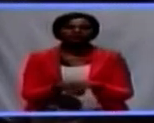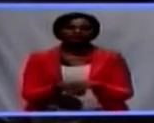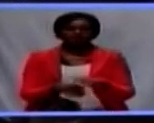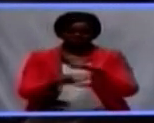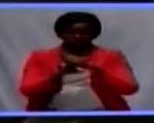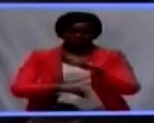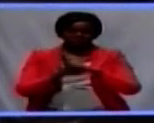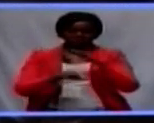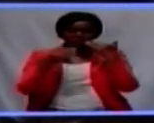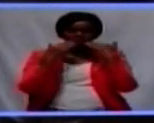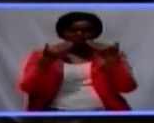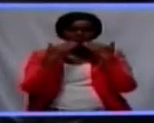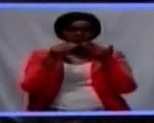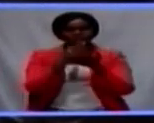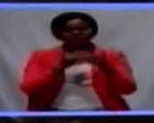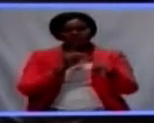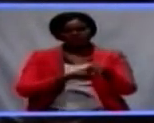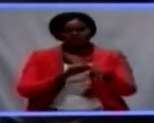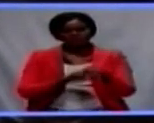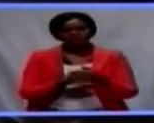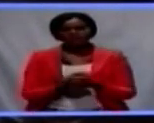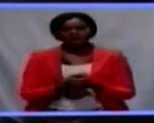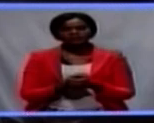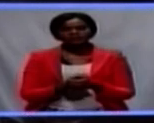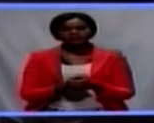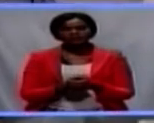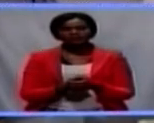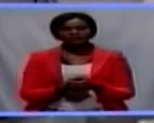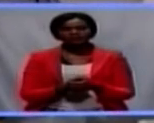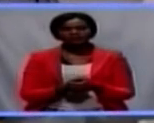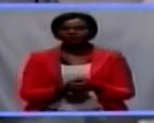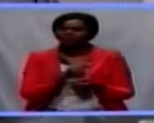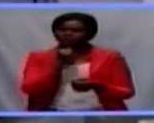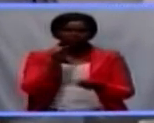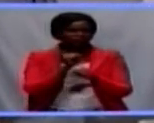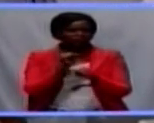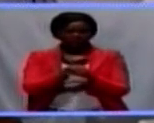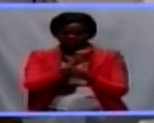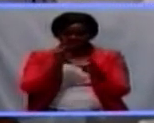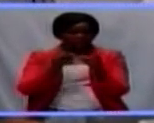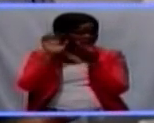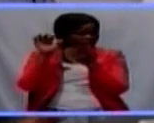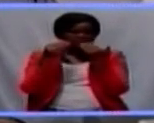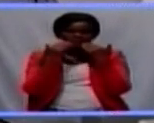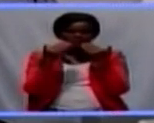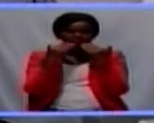underappreciated sometimes? I don't do this because I expect anyone to appreciate me. As an institution? And